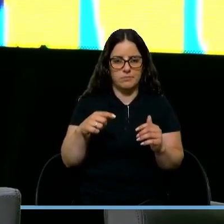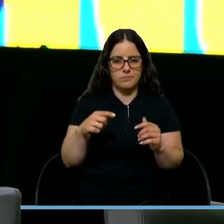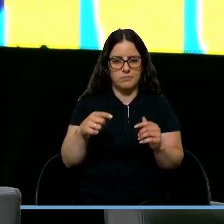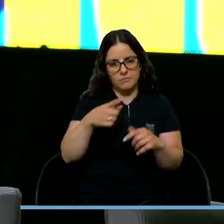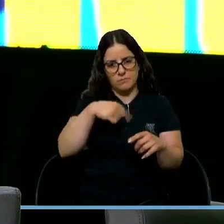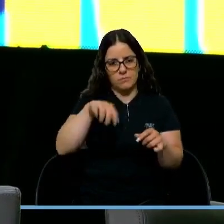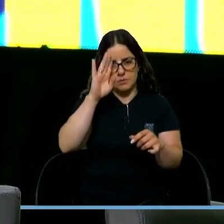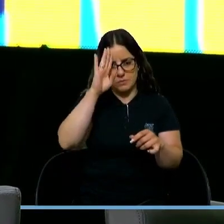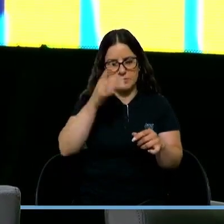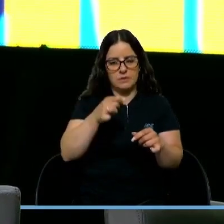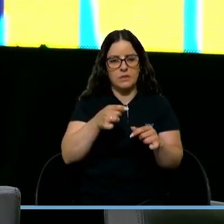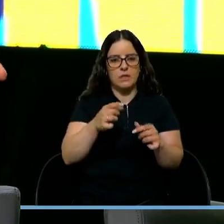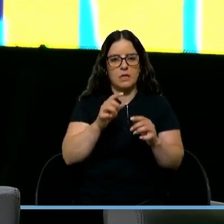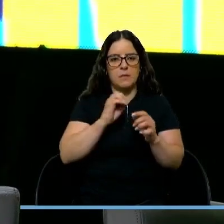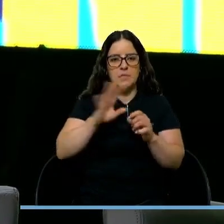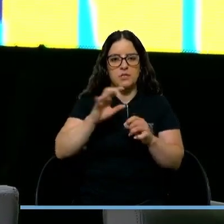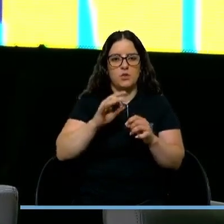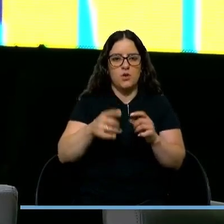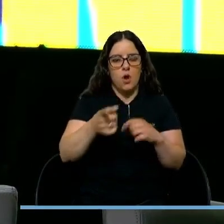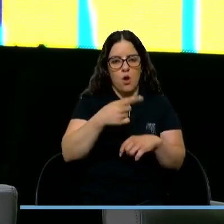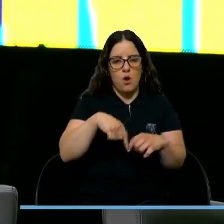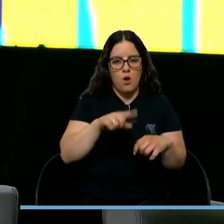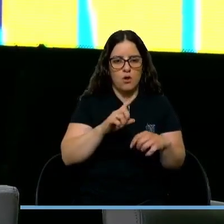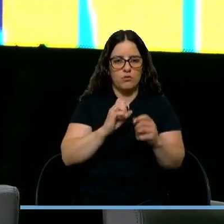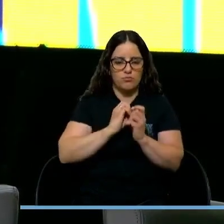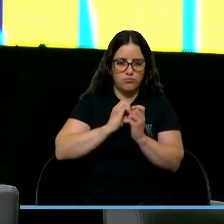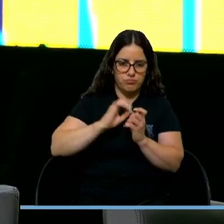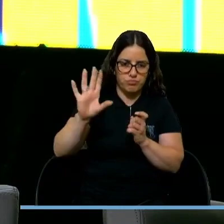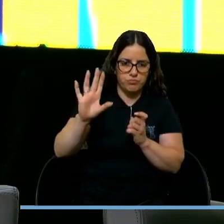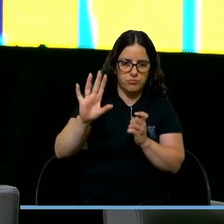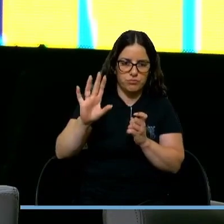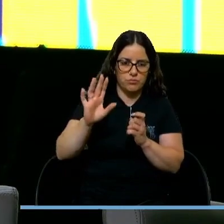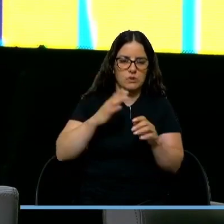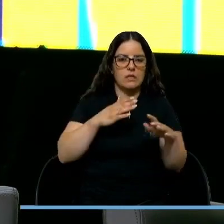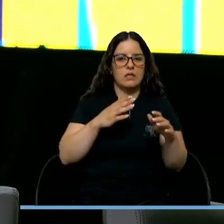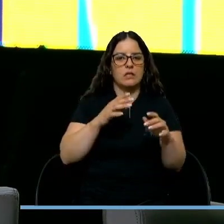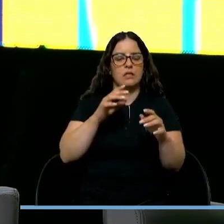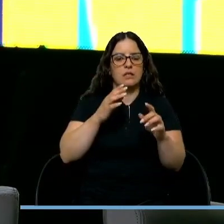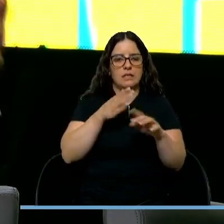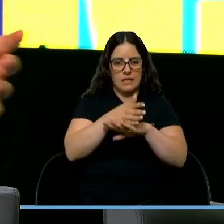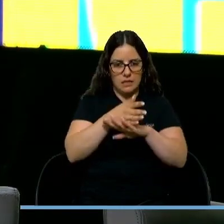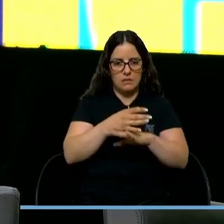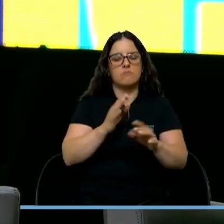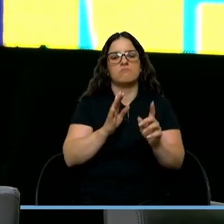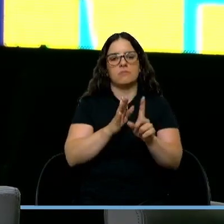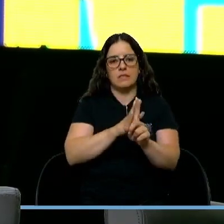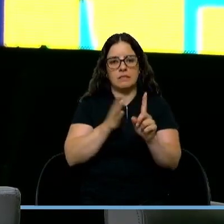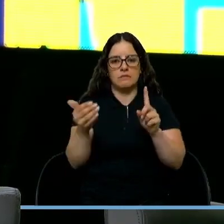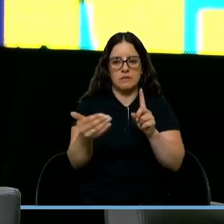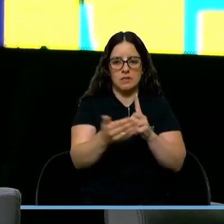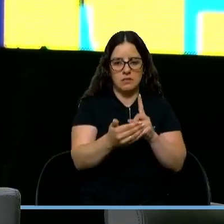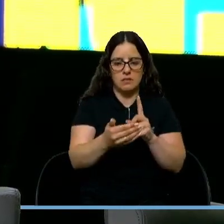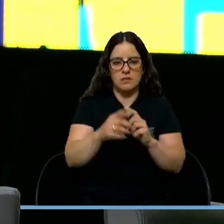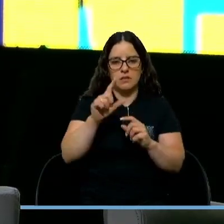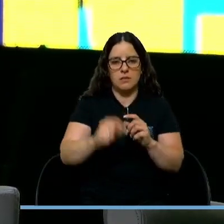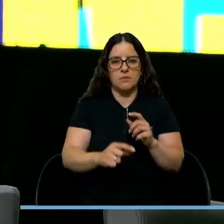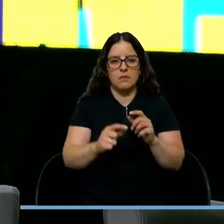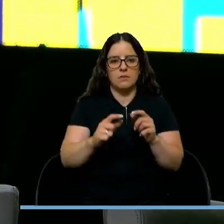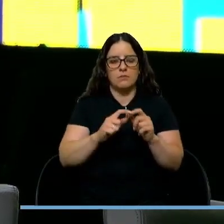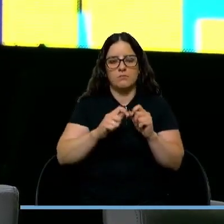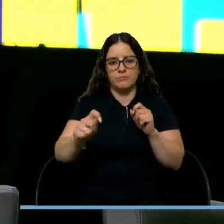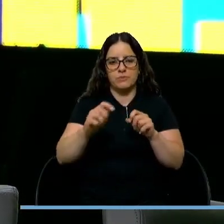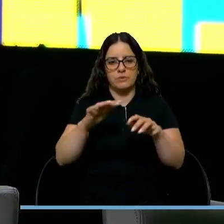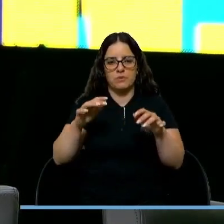are emissions that we generate, indirectly generated, and then those that over